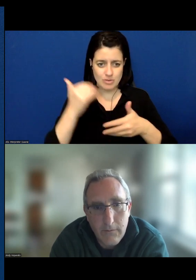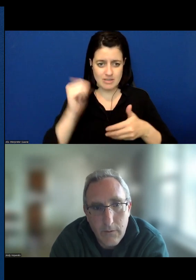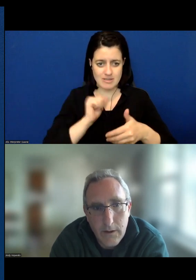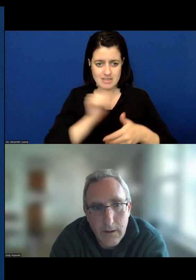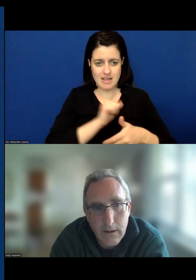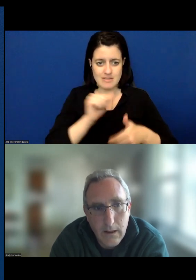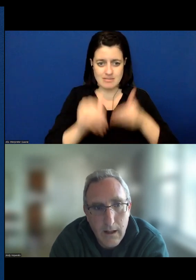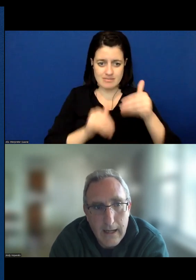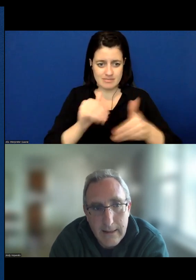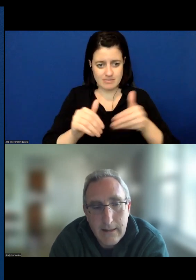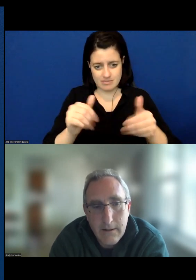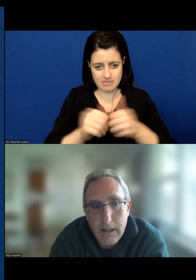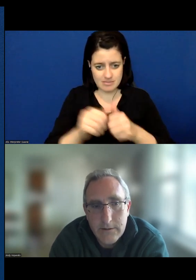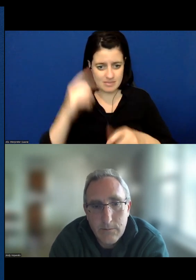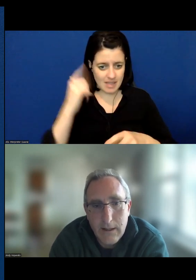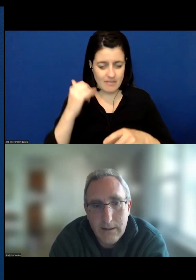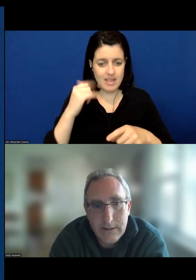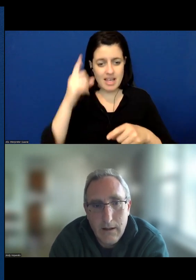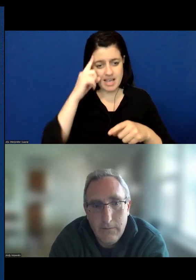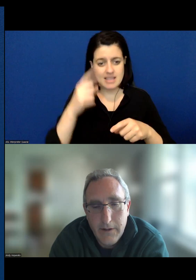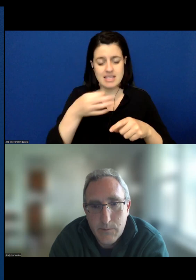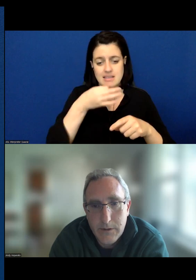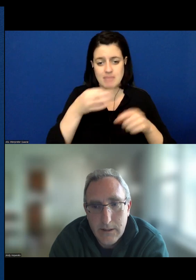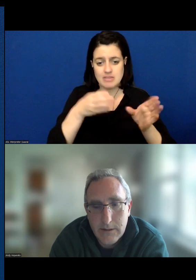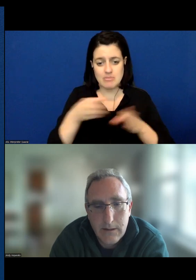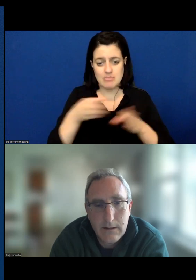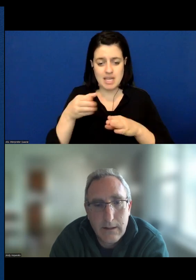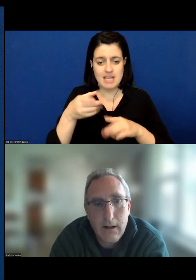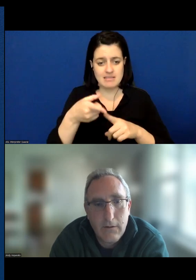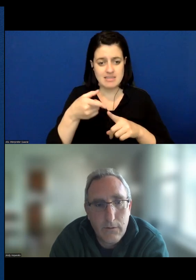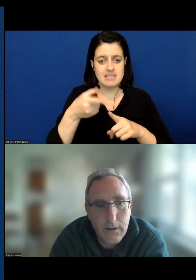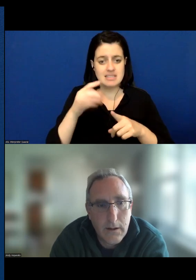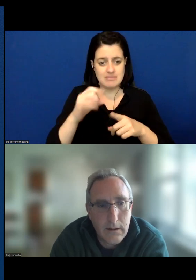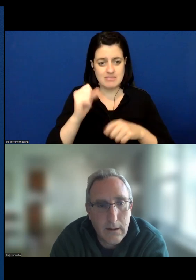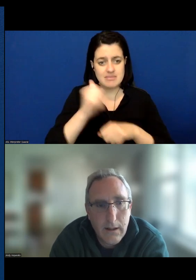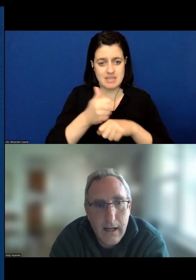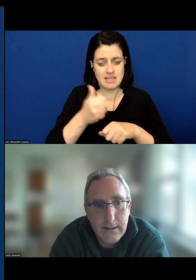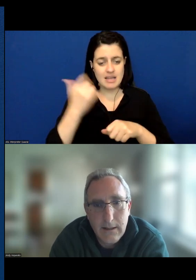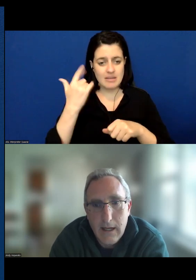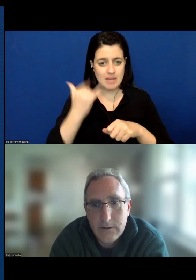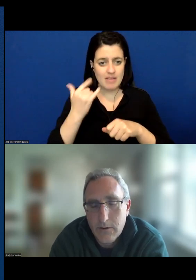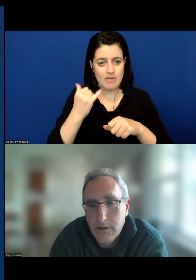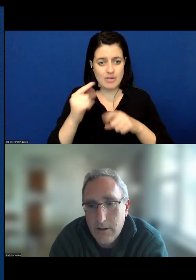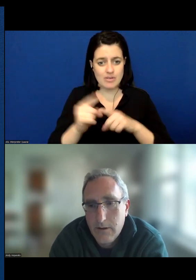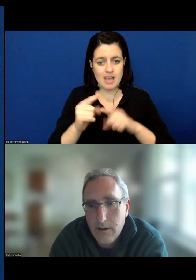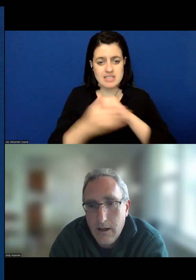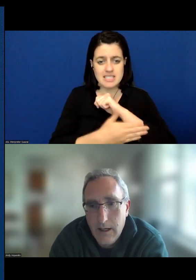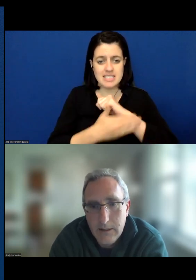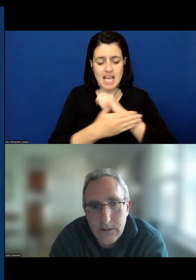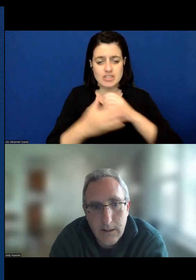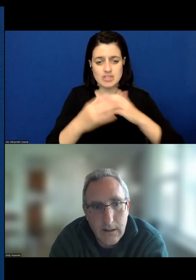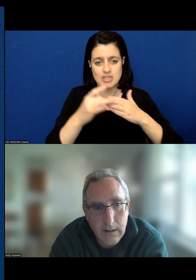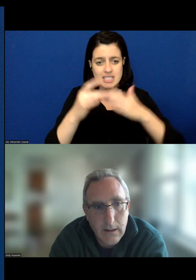for California. I think the master plan itself has positioned California as a national leader